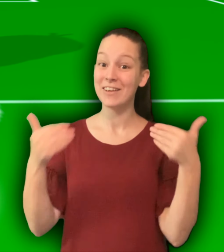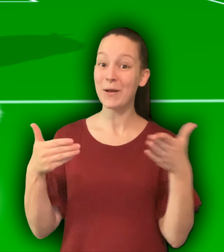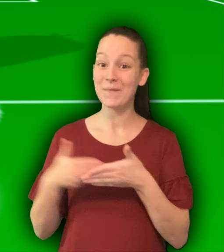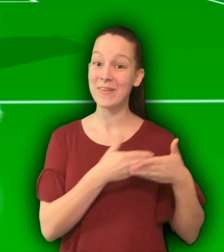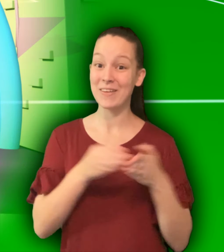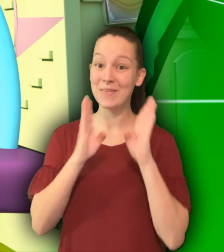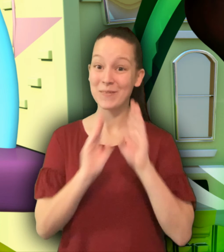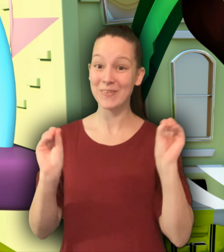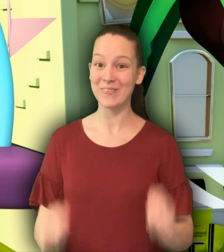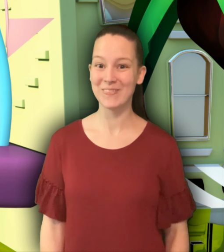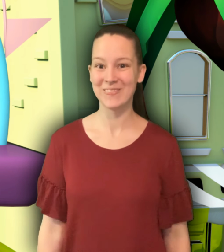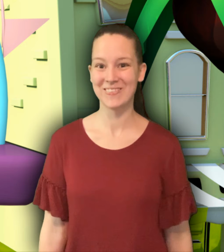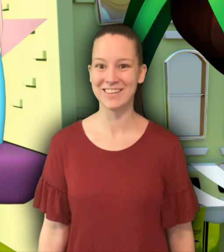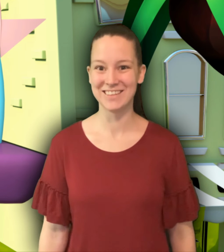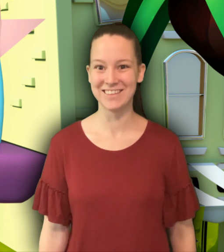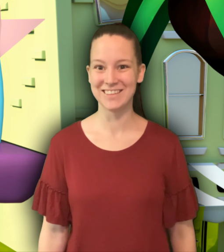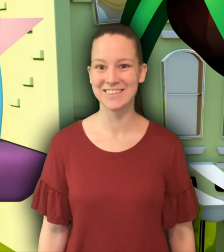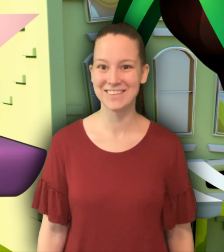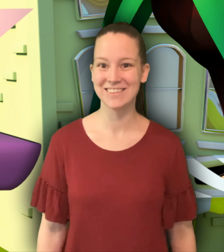Here we go, Baby Boo